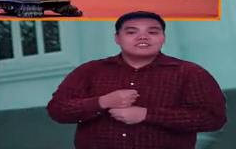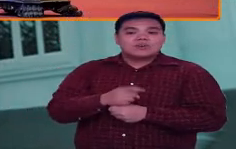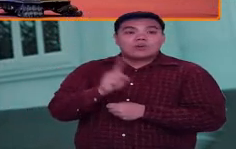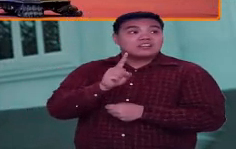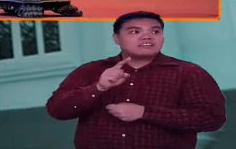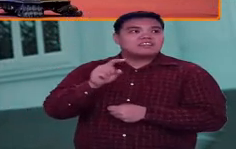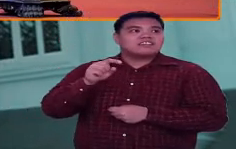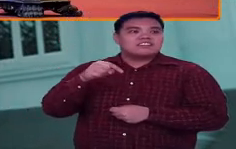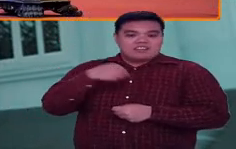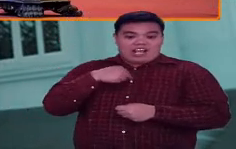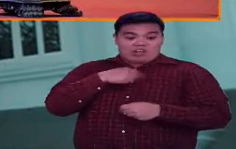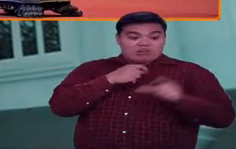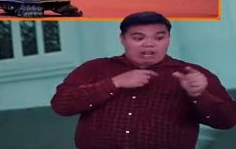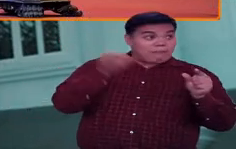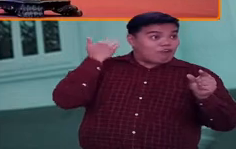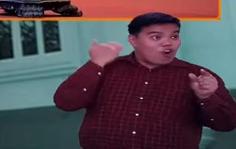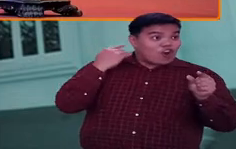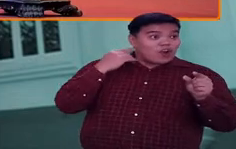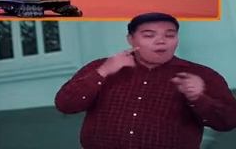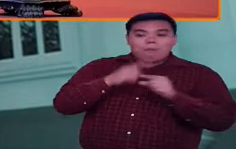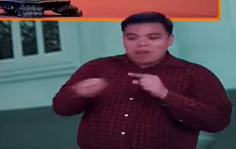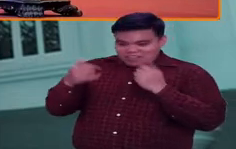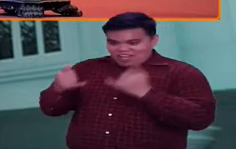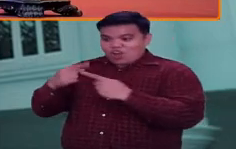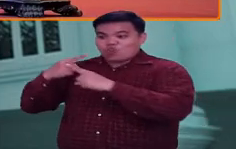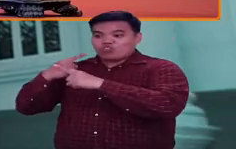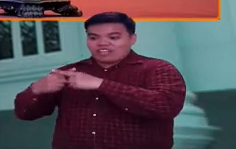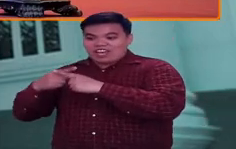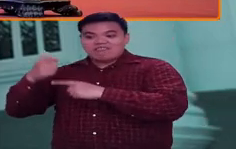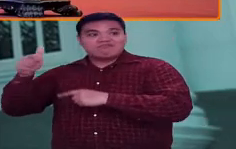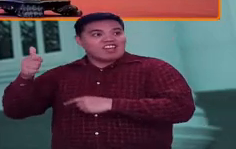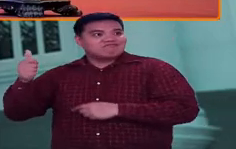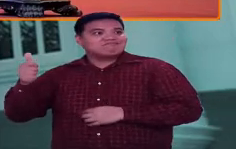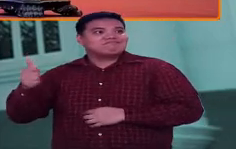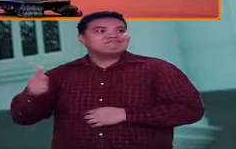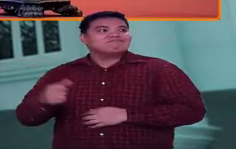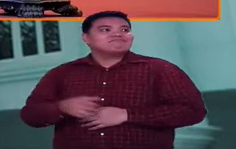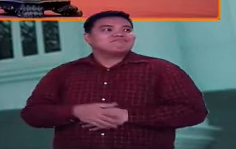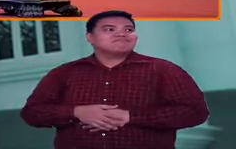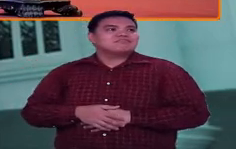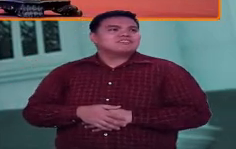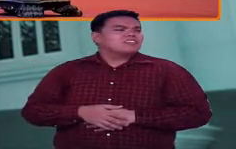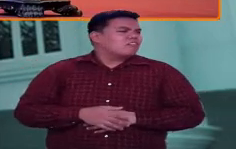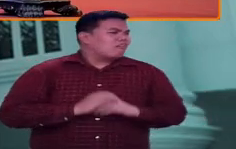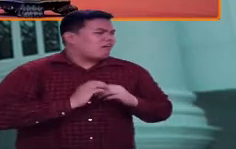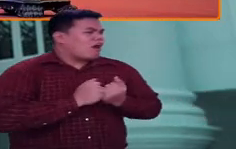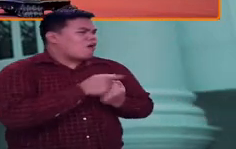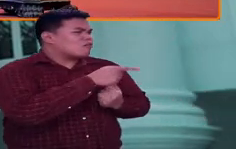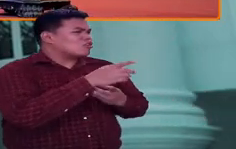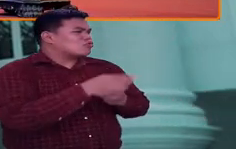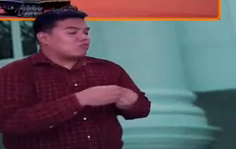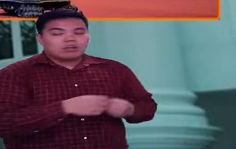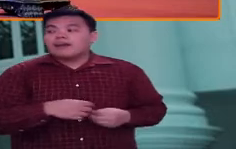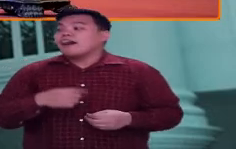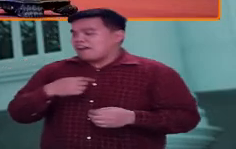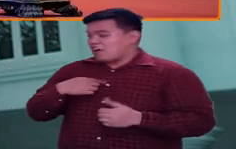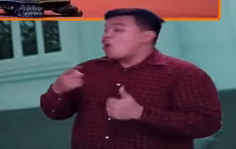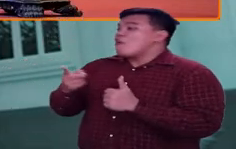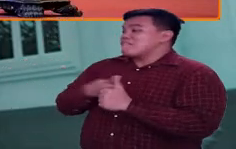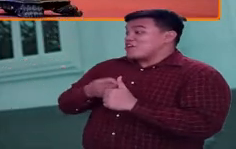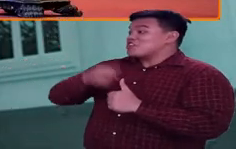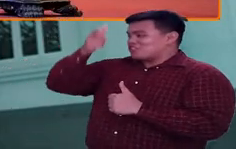times what she was giving 5 years previous. And they said, how do you do that? She said, I put God